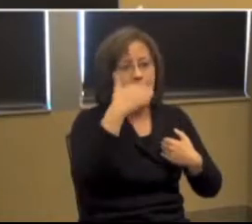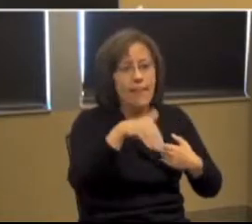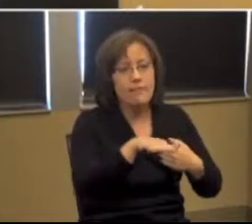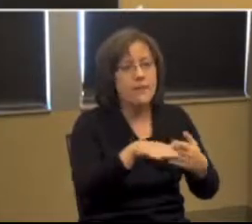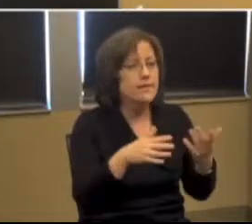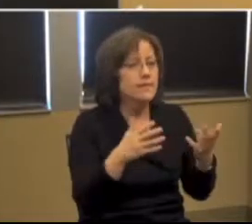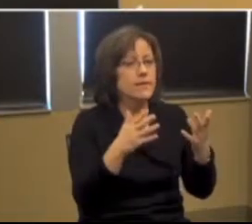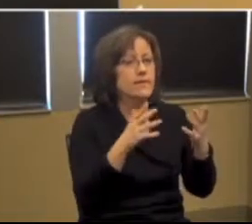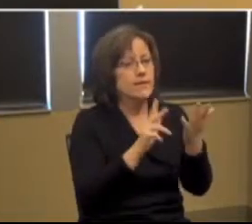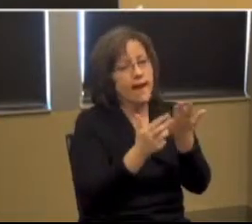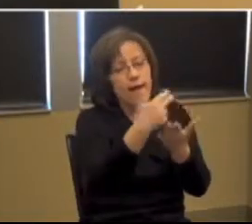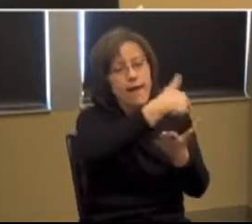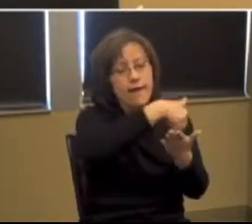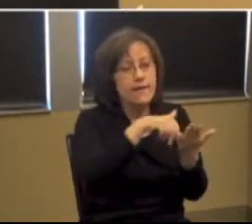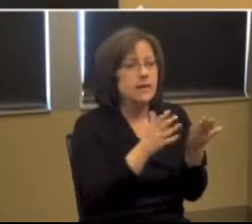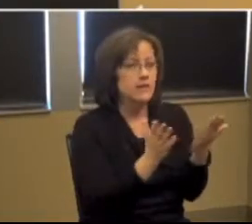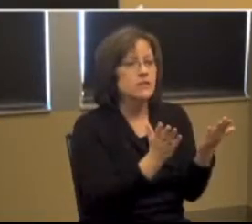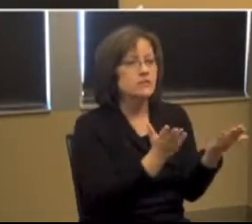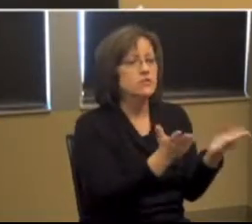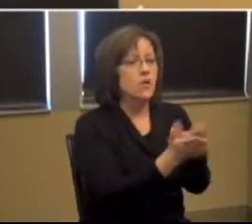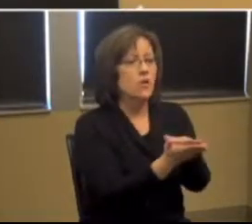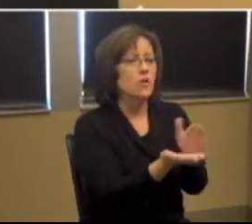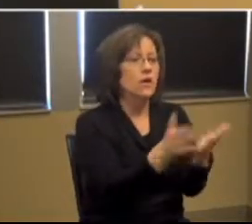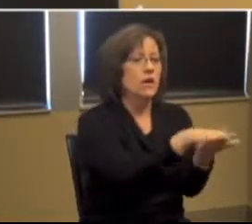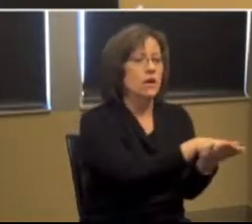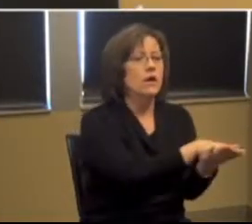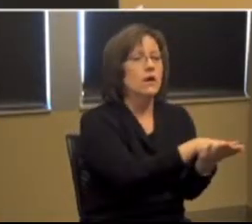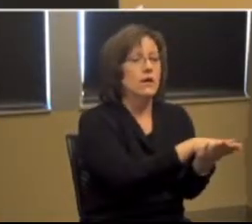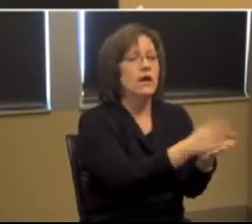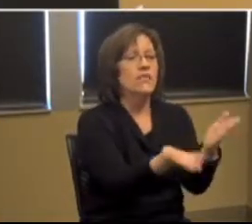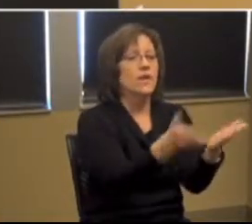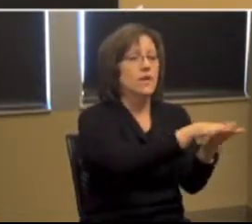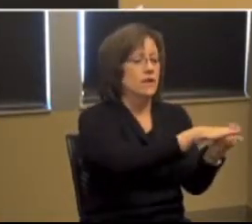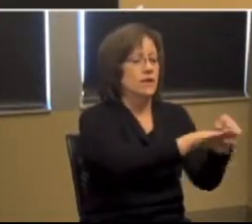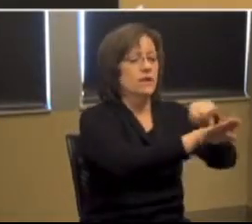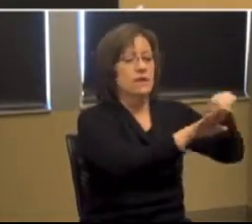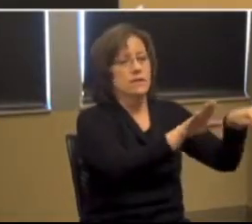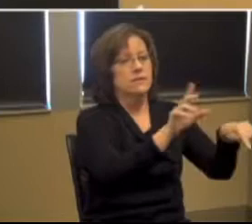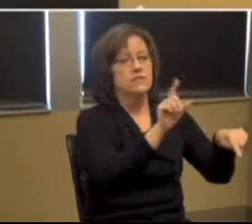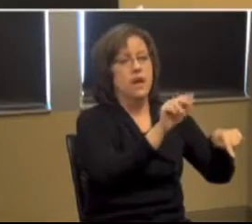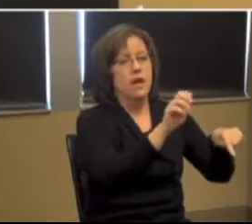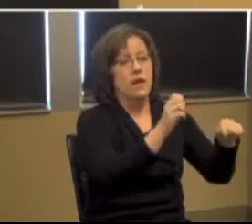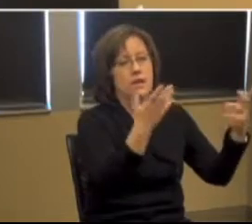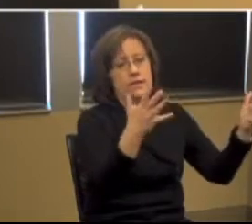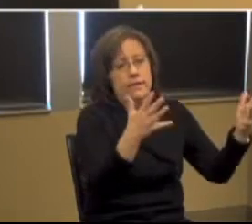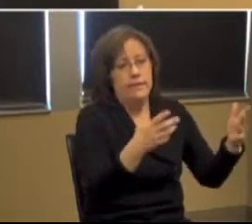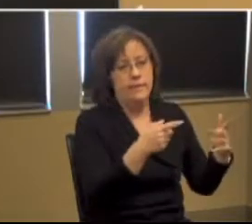And you just cut it so that it's a done flab, tab, flab.